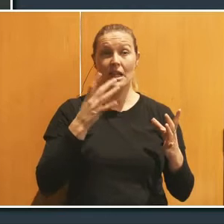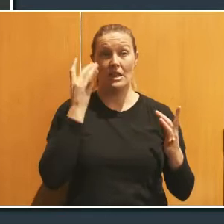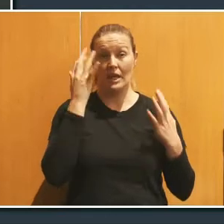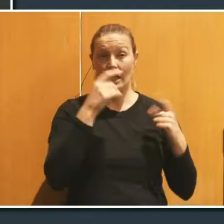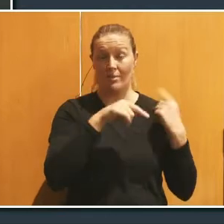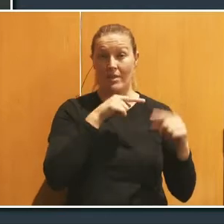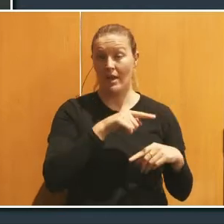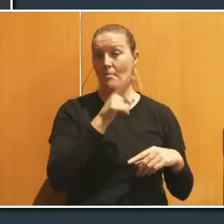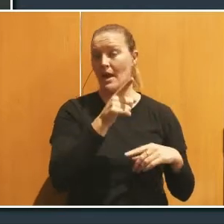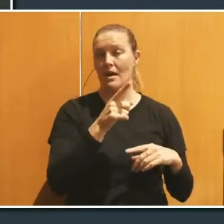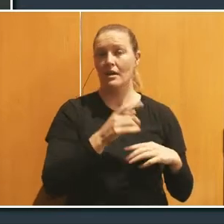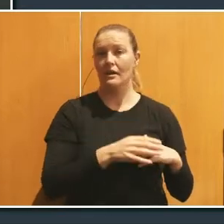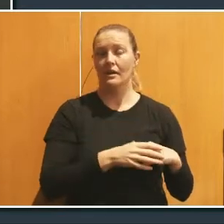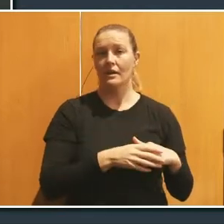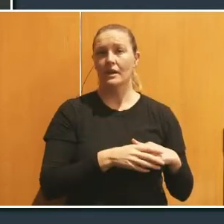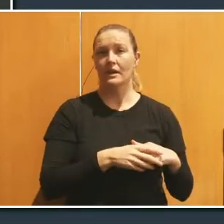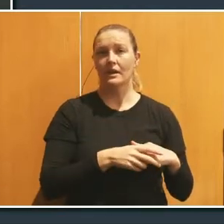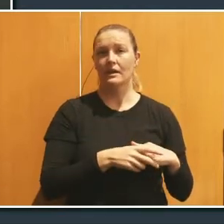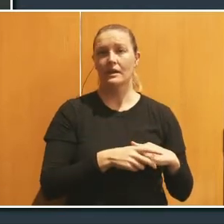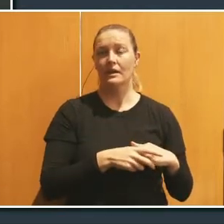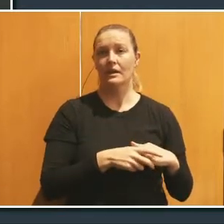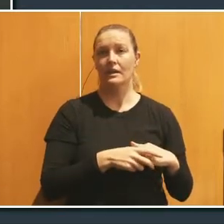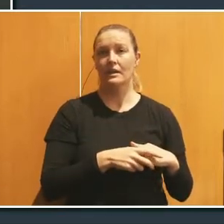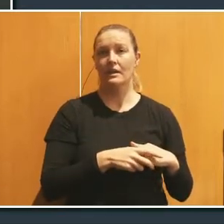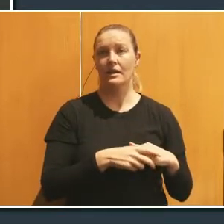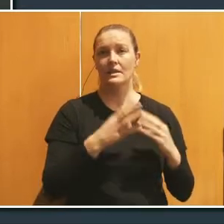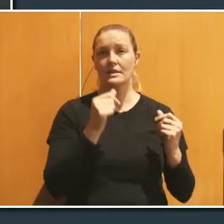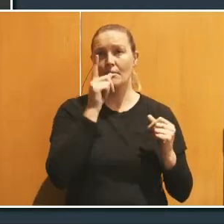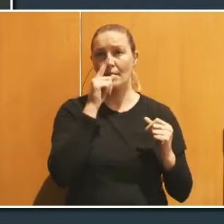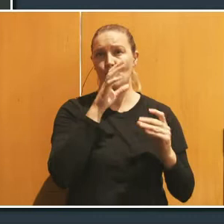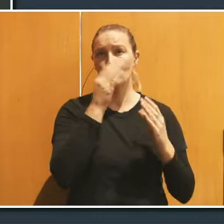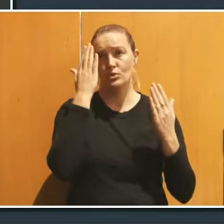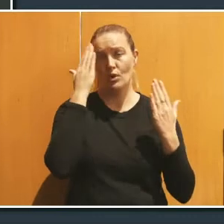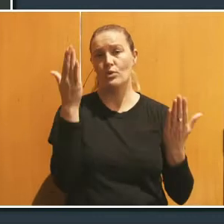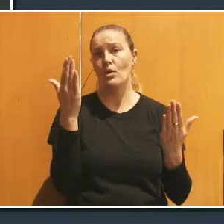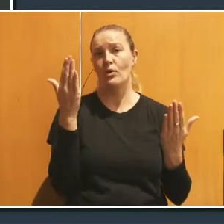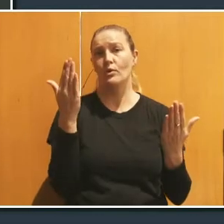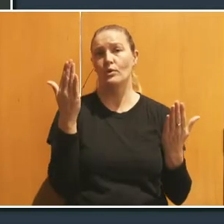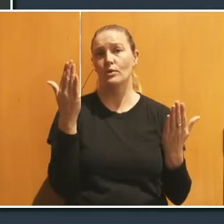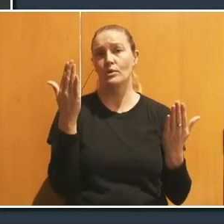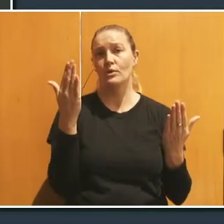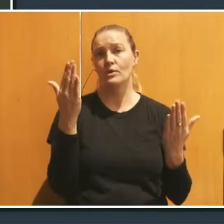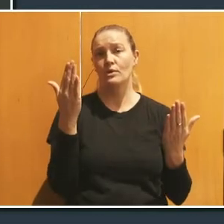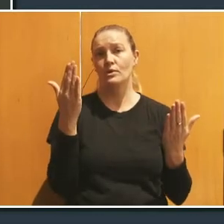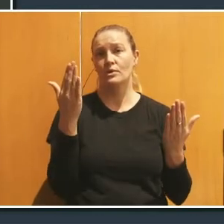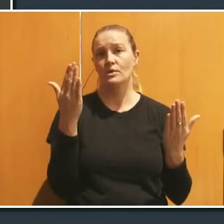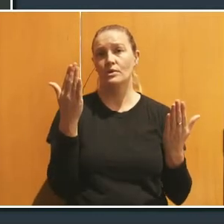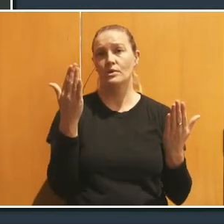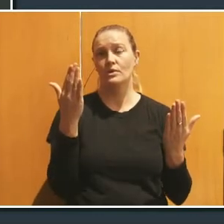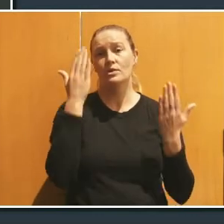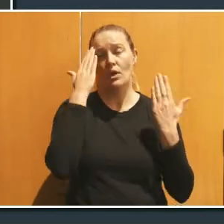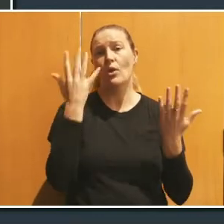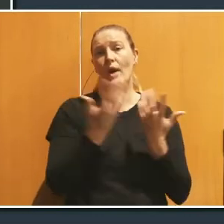but I don't think everyone probably has the ability to actually go and do the development or the